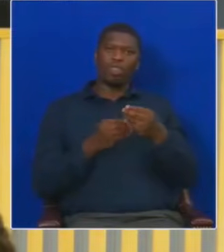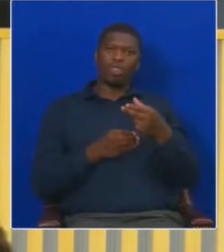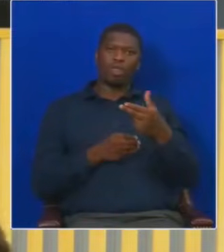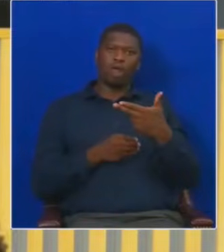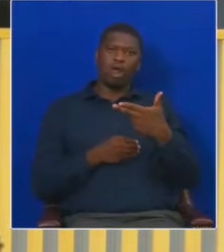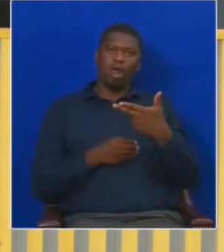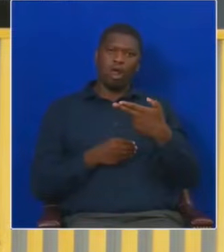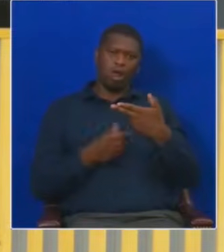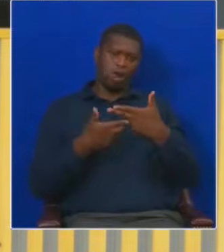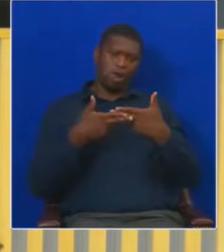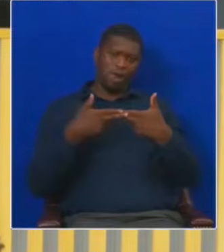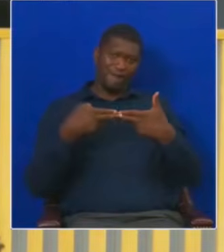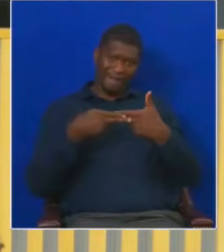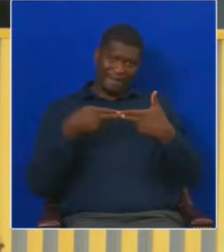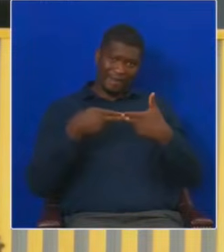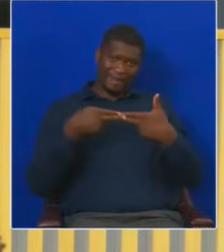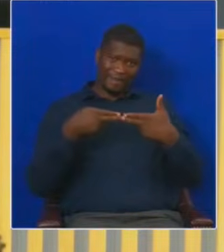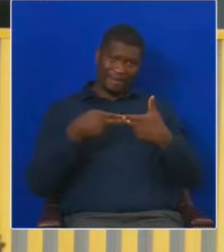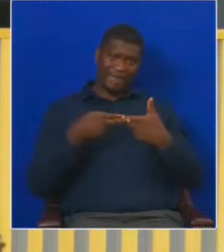ACB